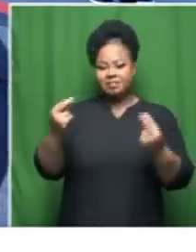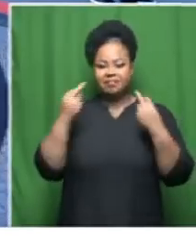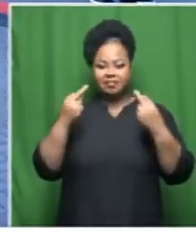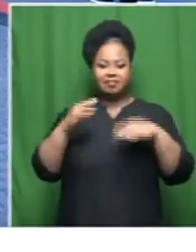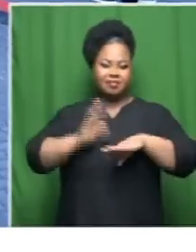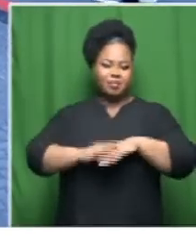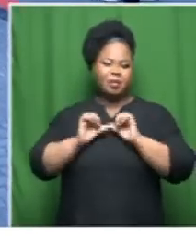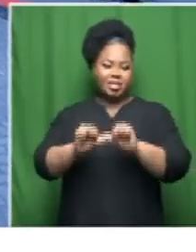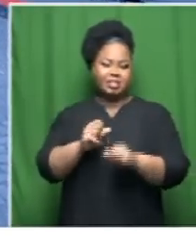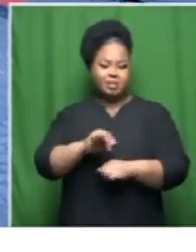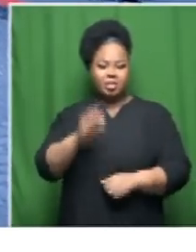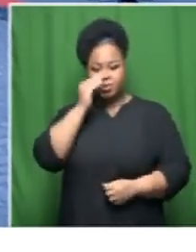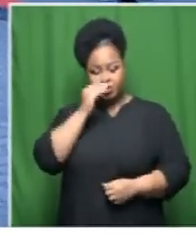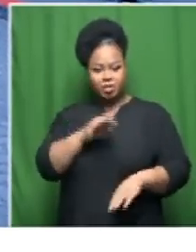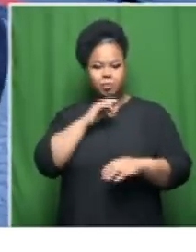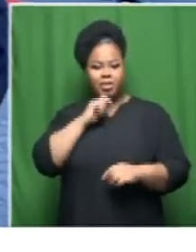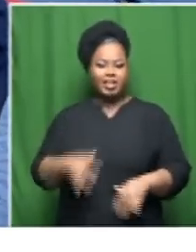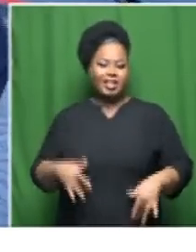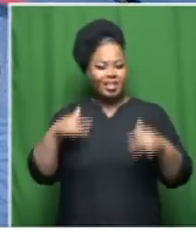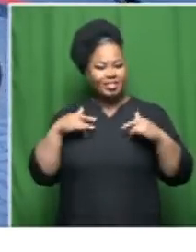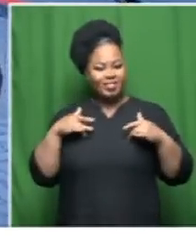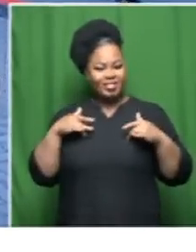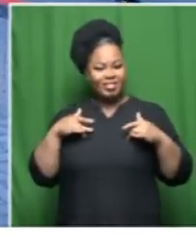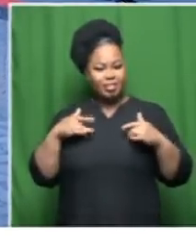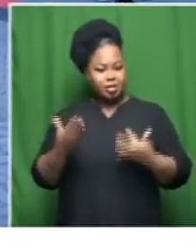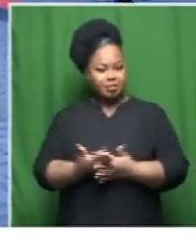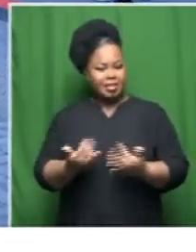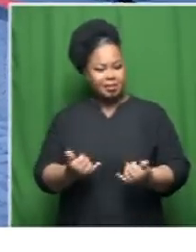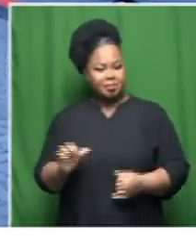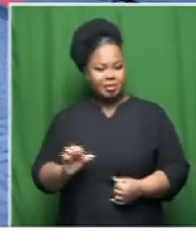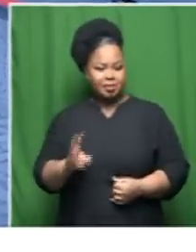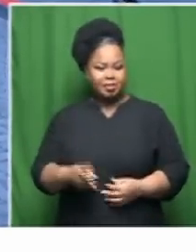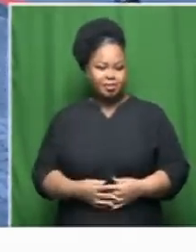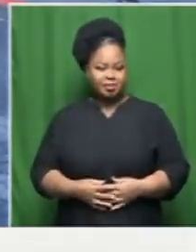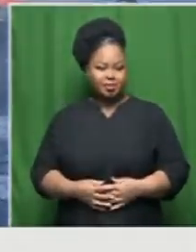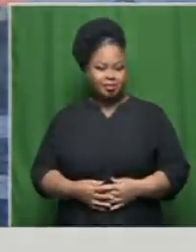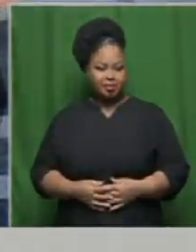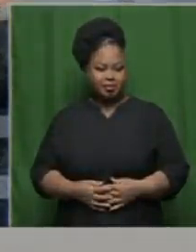SABC News and SABC News Channel and Morning Live. Take a quick break. Stay with us.